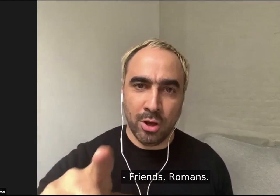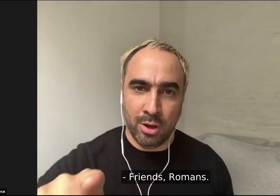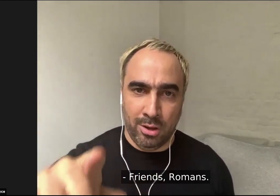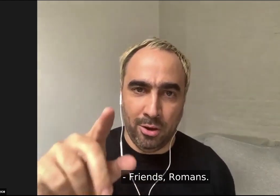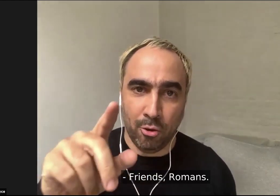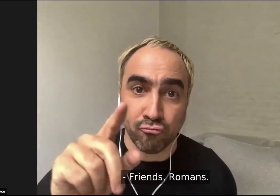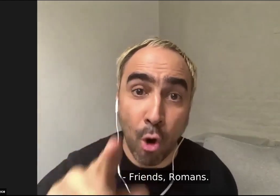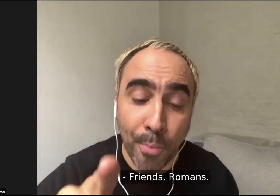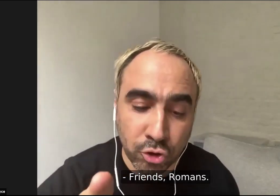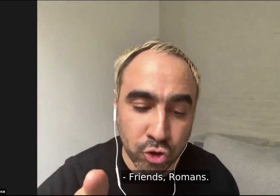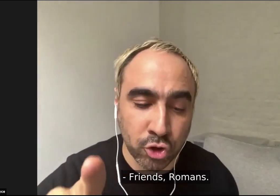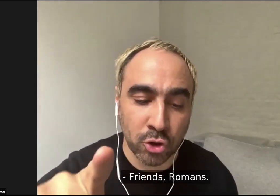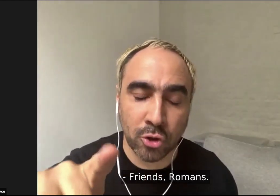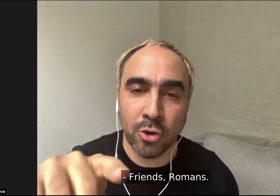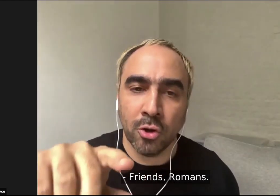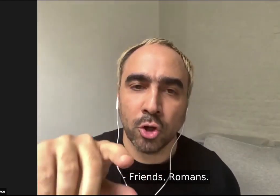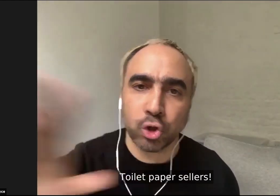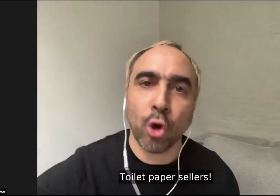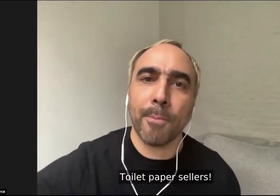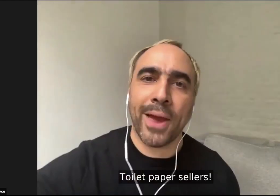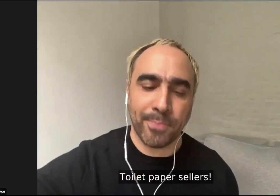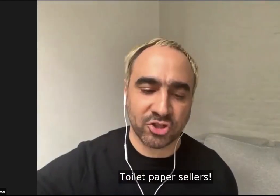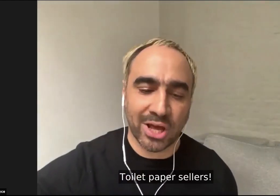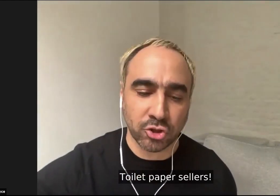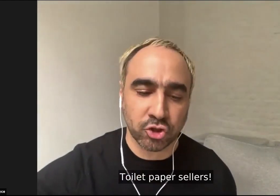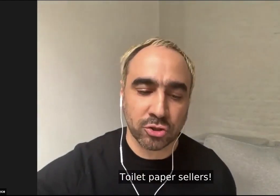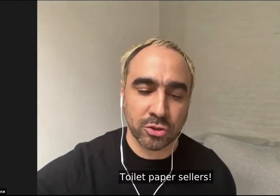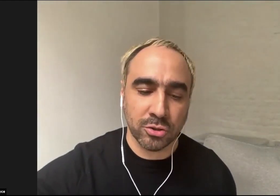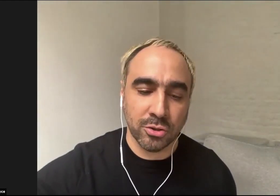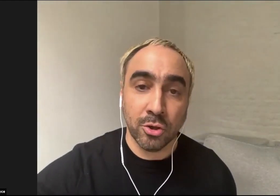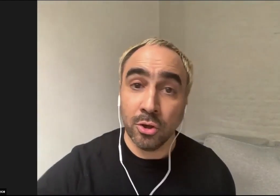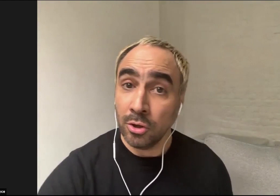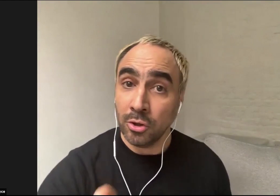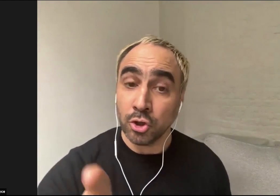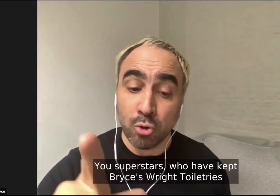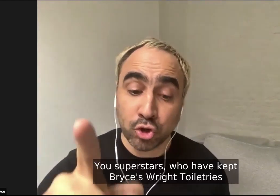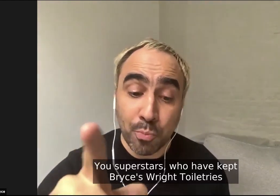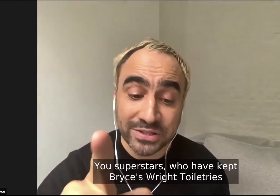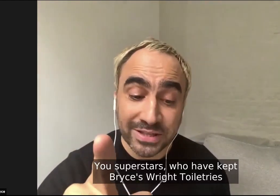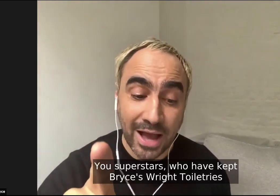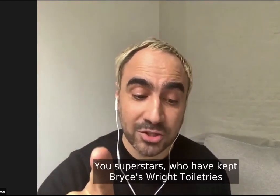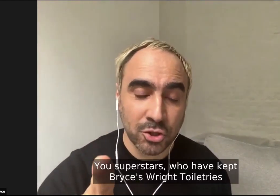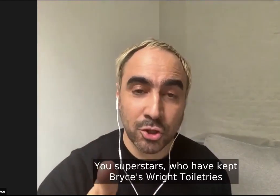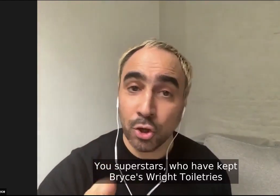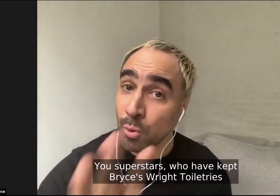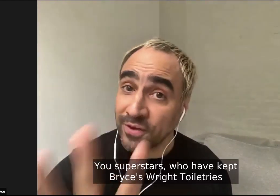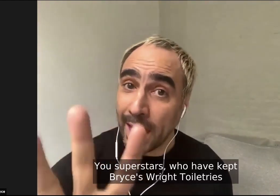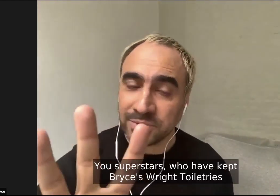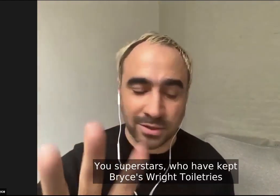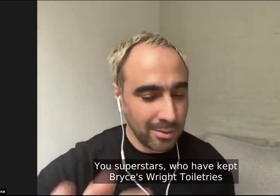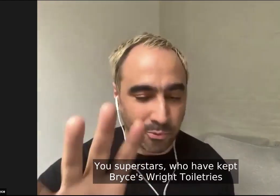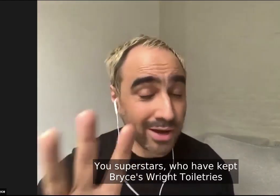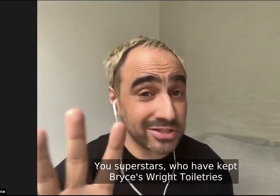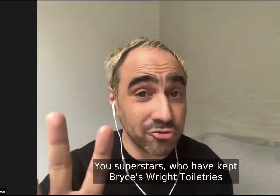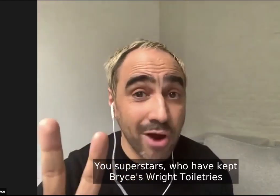Friends, Romans, toilet paper sellers. You superstars who have